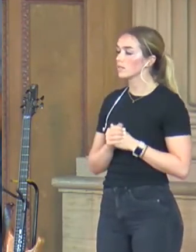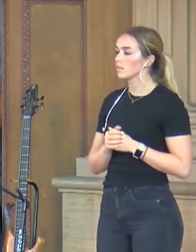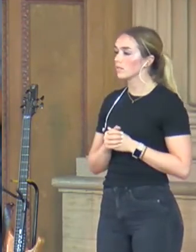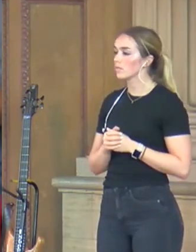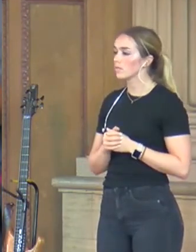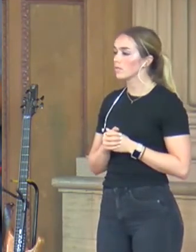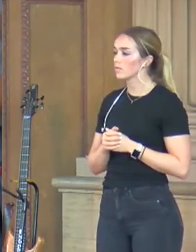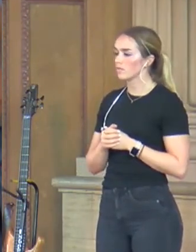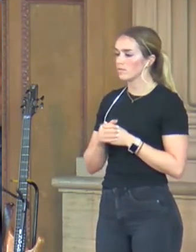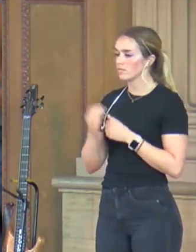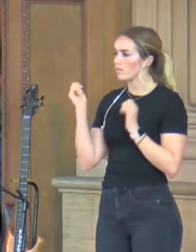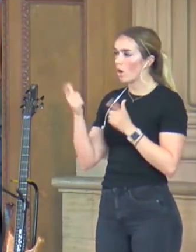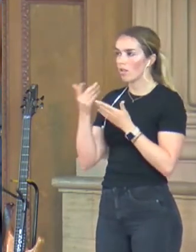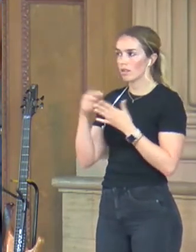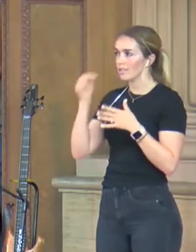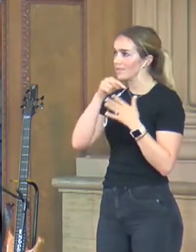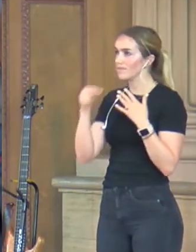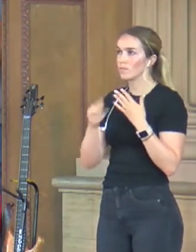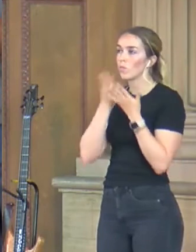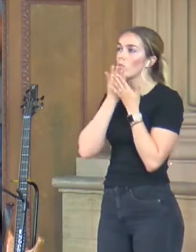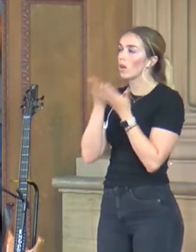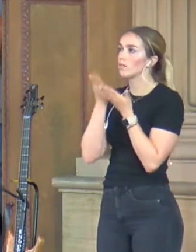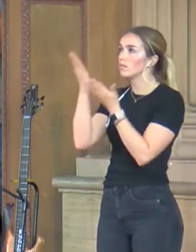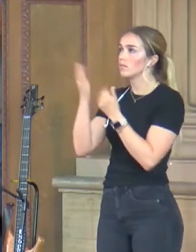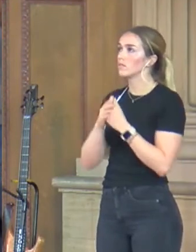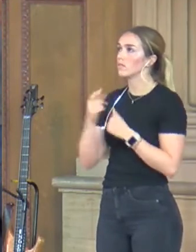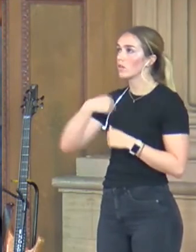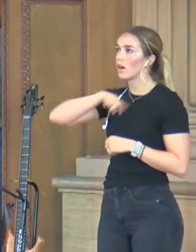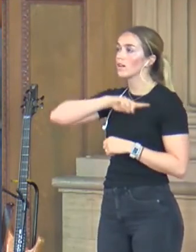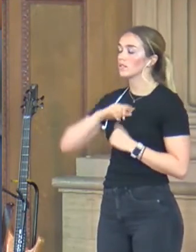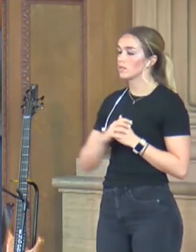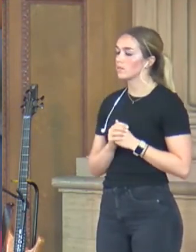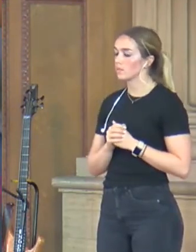you did all of this well and you did it for us.